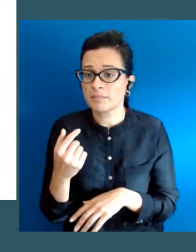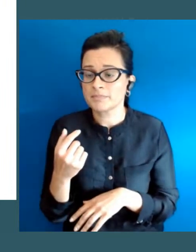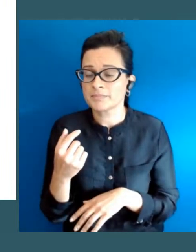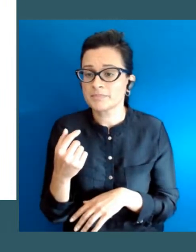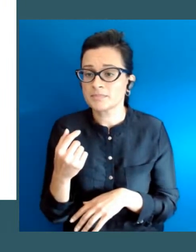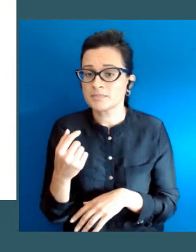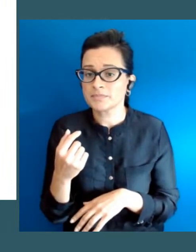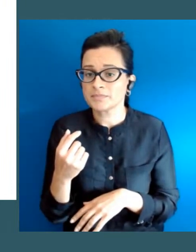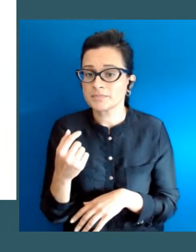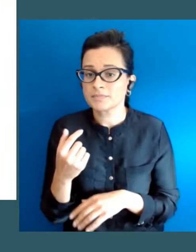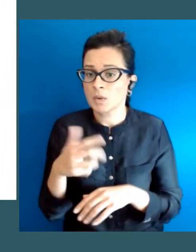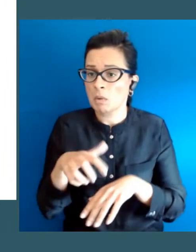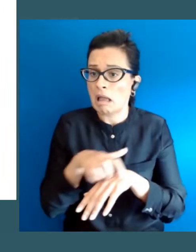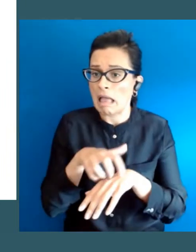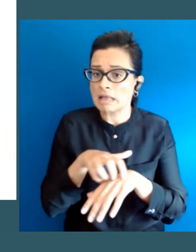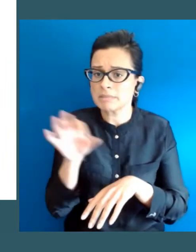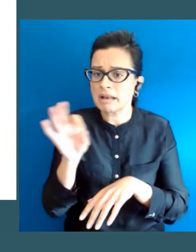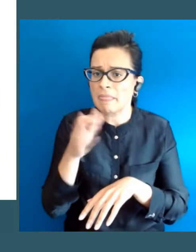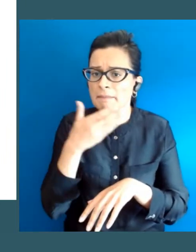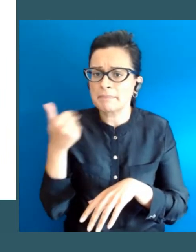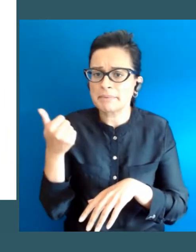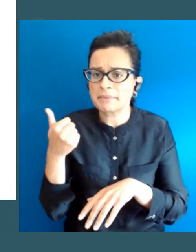eczema or hereditary